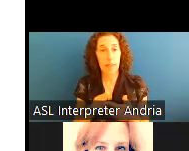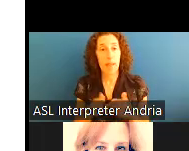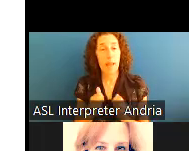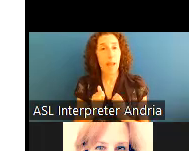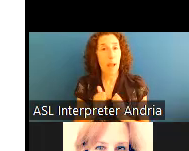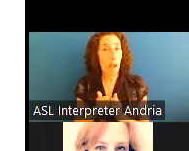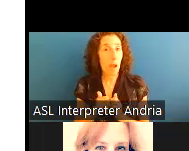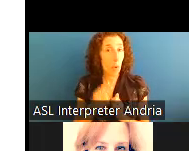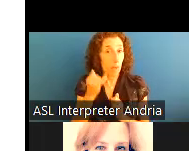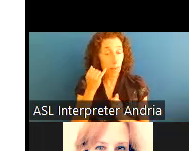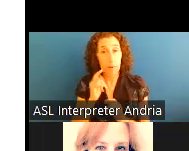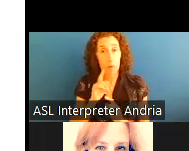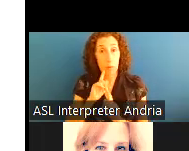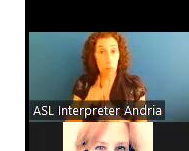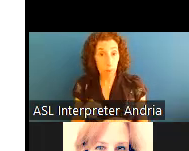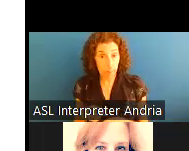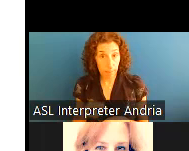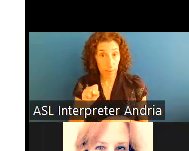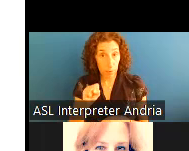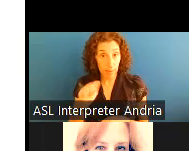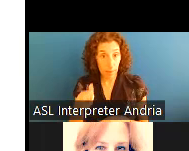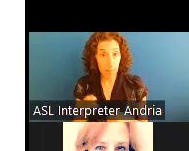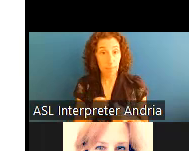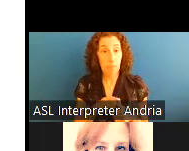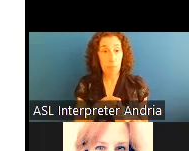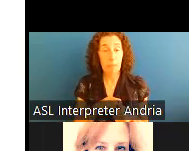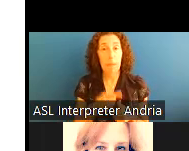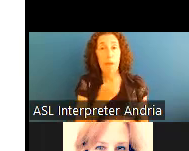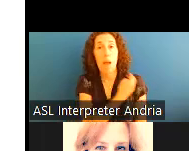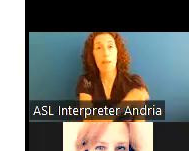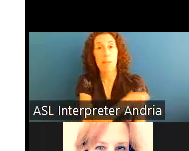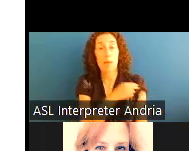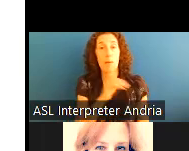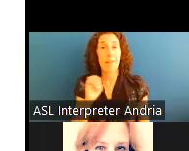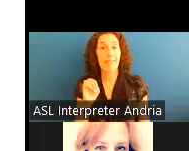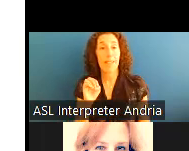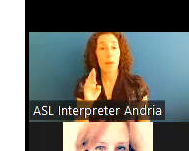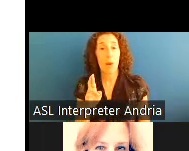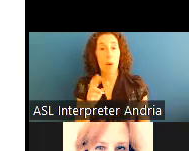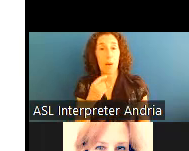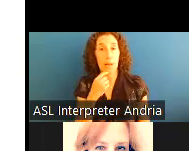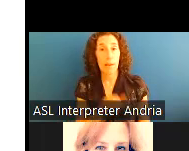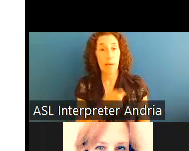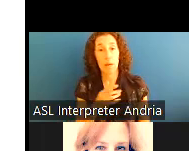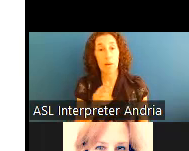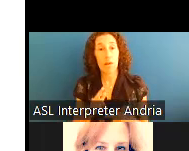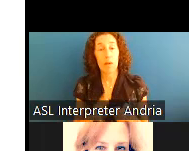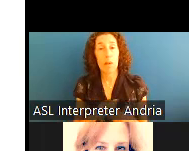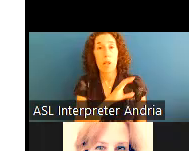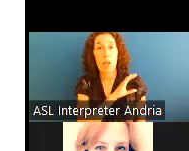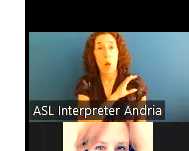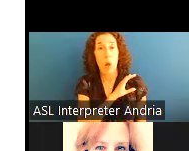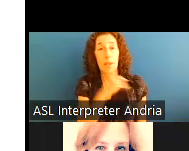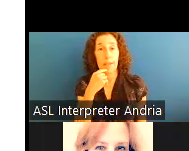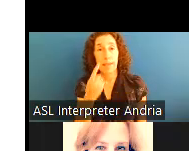sexual assault. They can either do that to the emergency department, to law enforcement, or to a rape